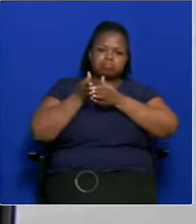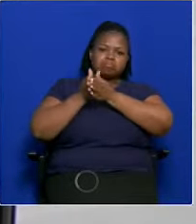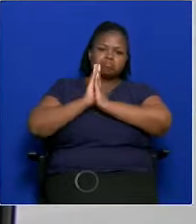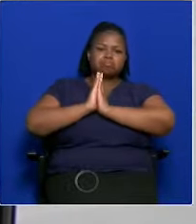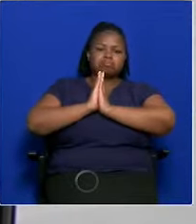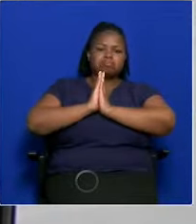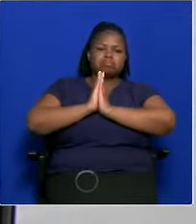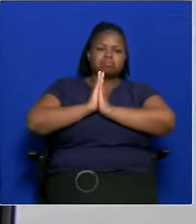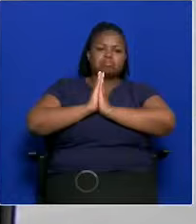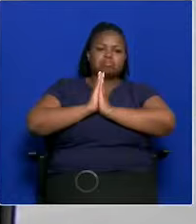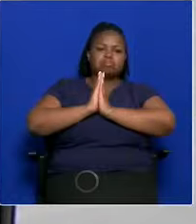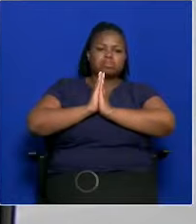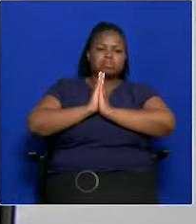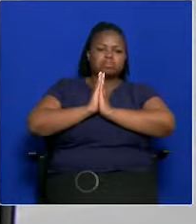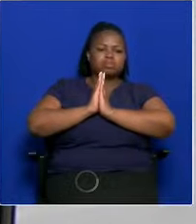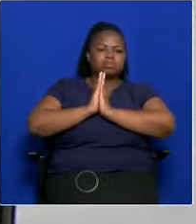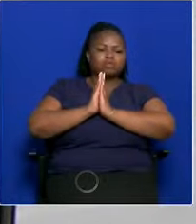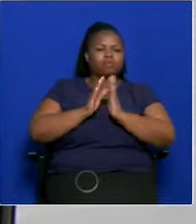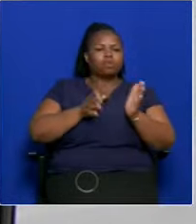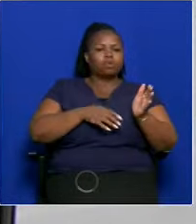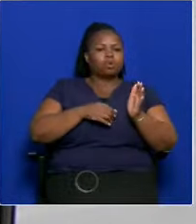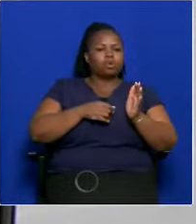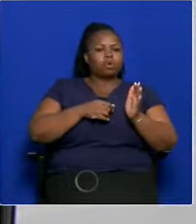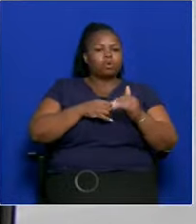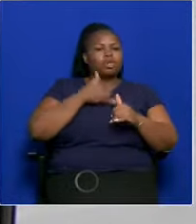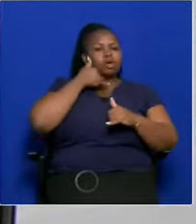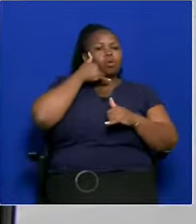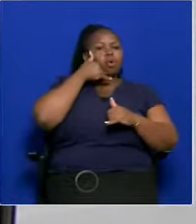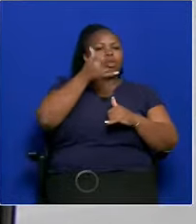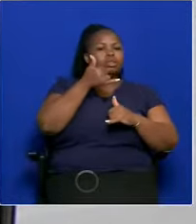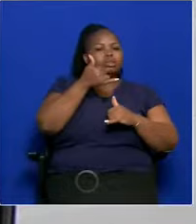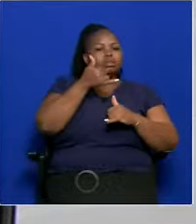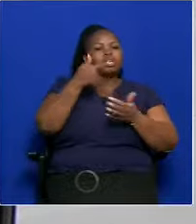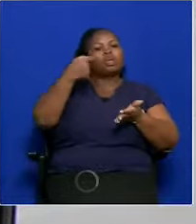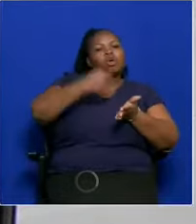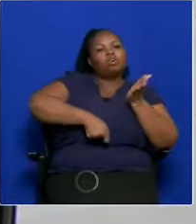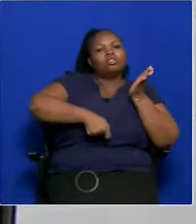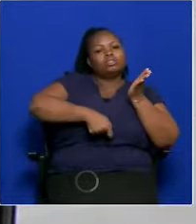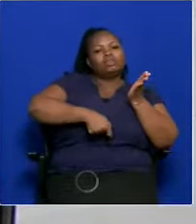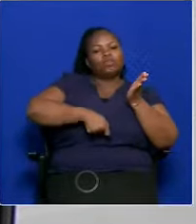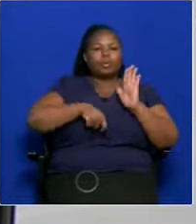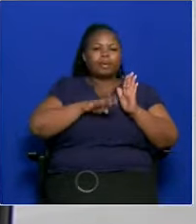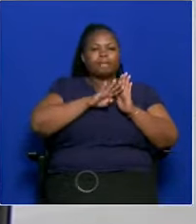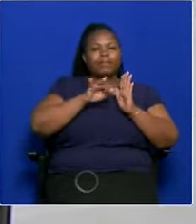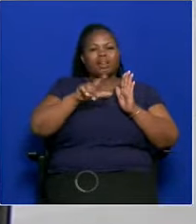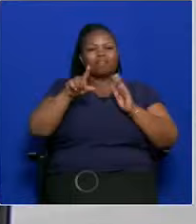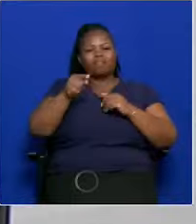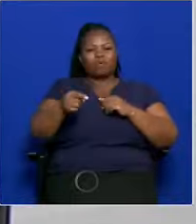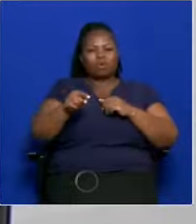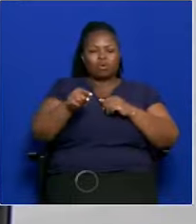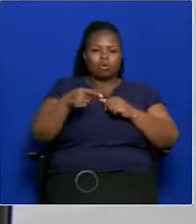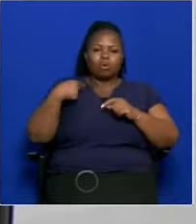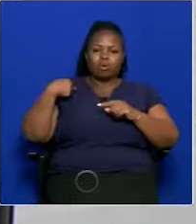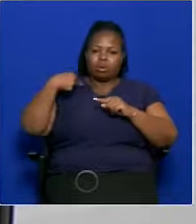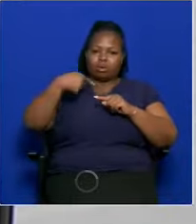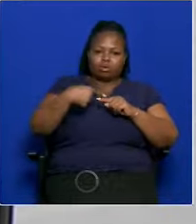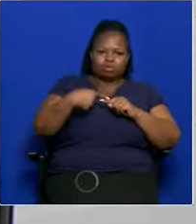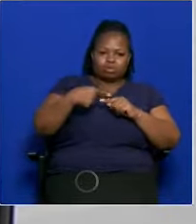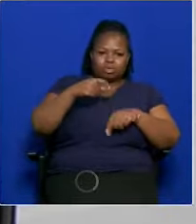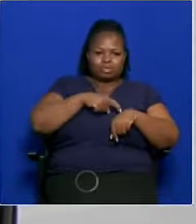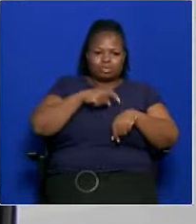billing for the calls I made from that particular phone for the whole duration. I even paid something